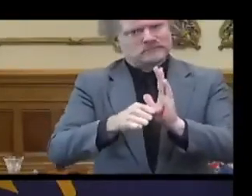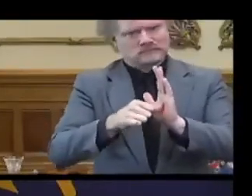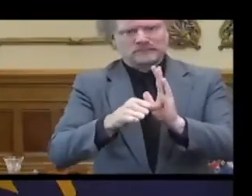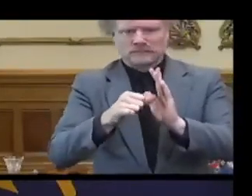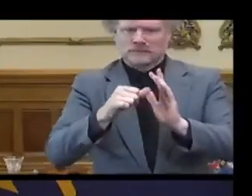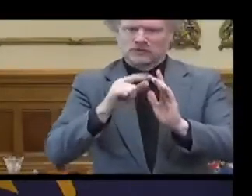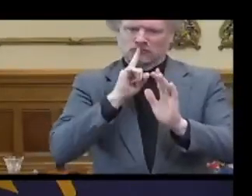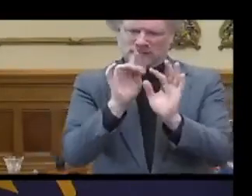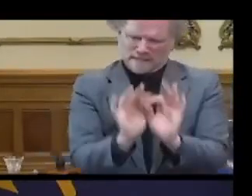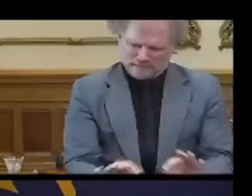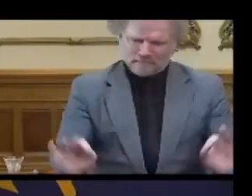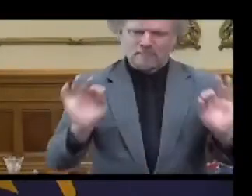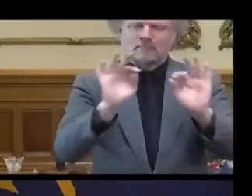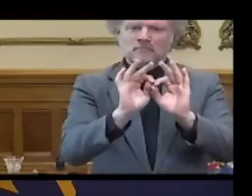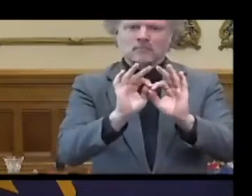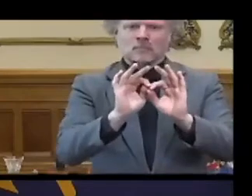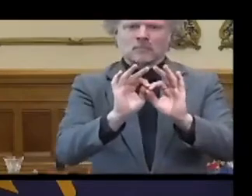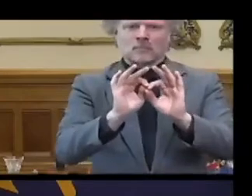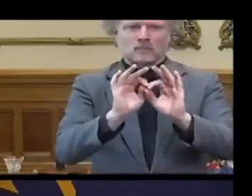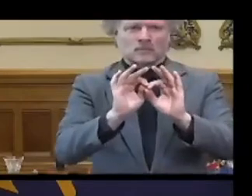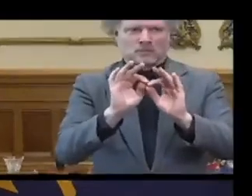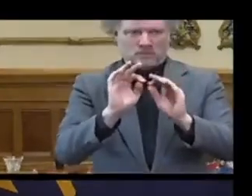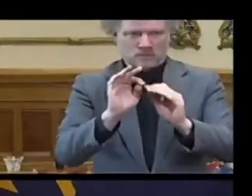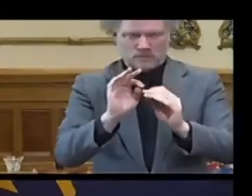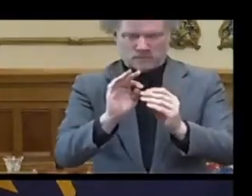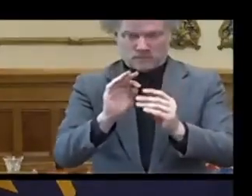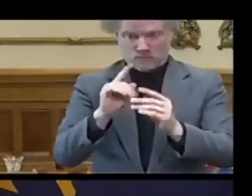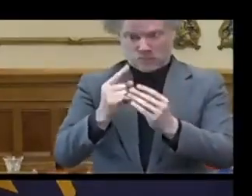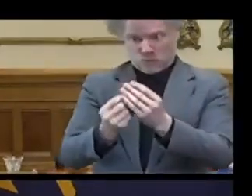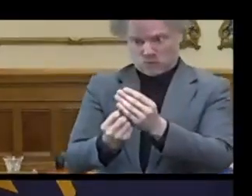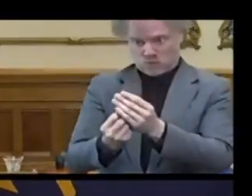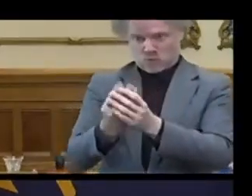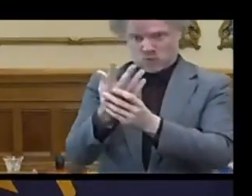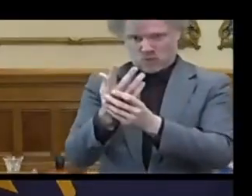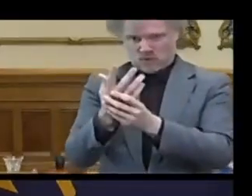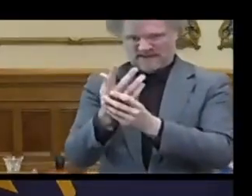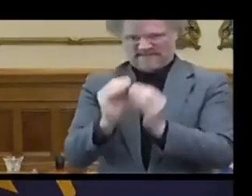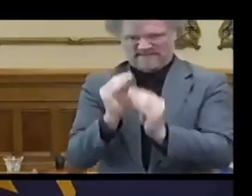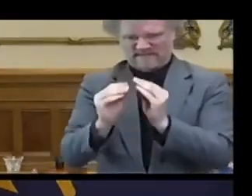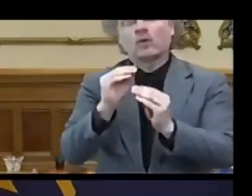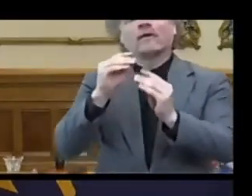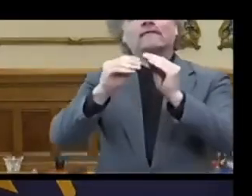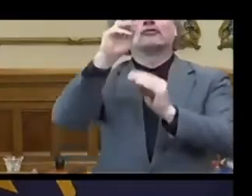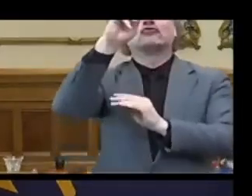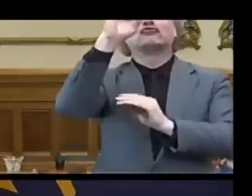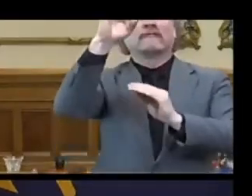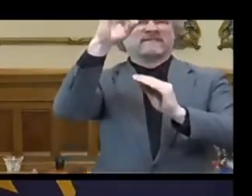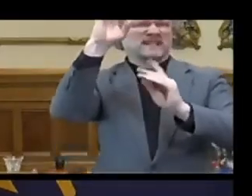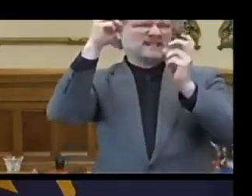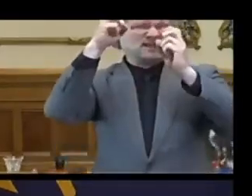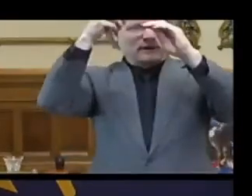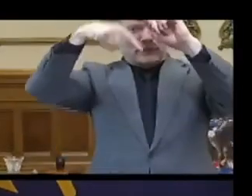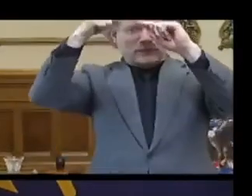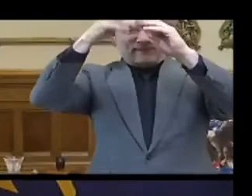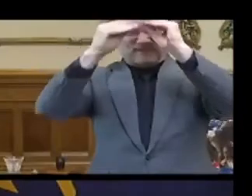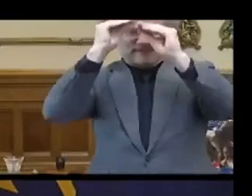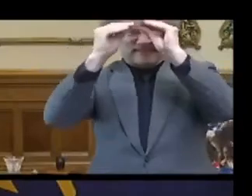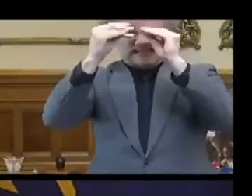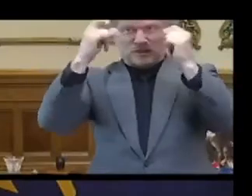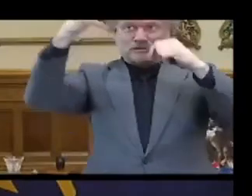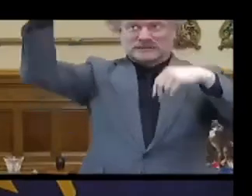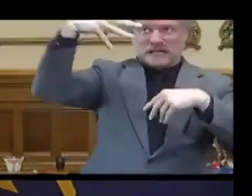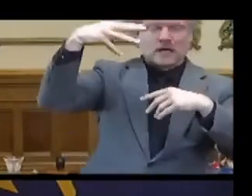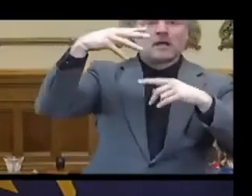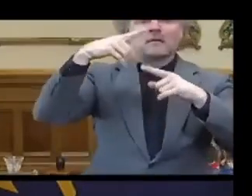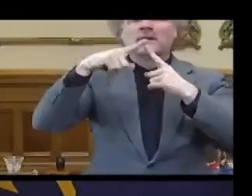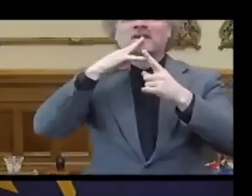the need to fix your roof while the sun is shining and not wait till it's raining. Because if you wait or you spend it all the way down and you